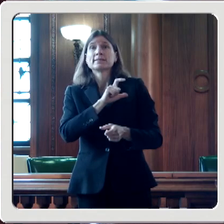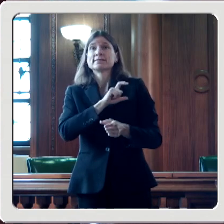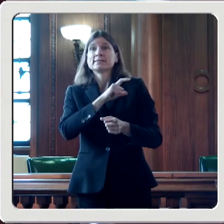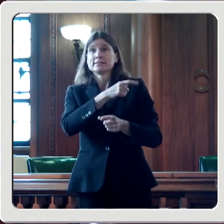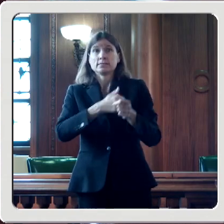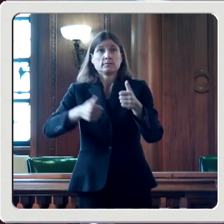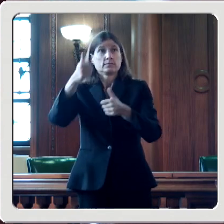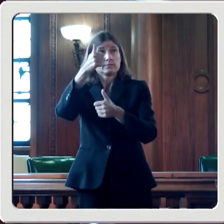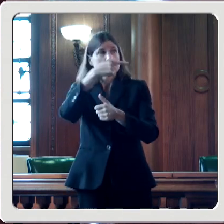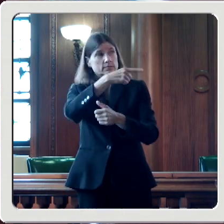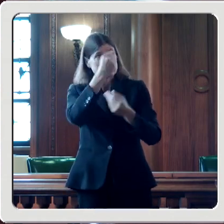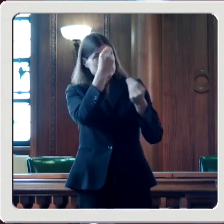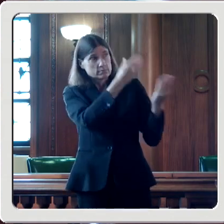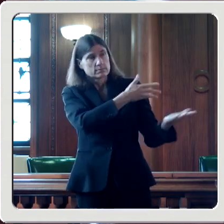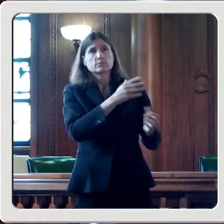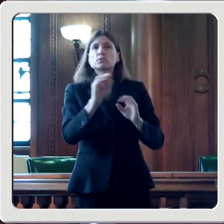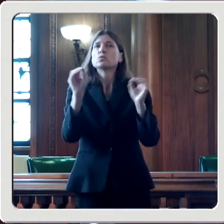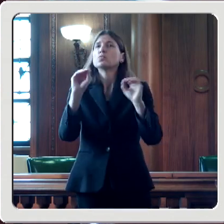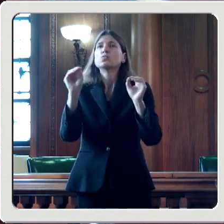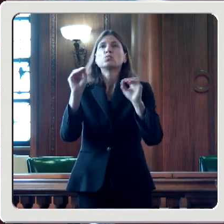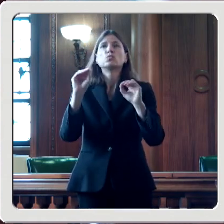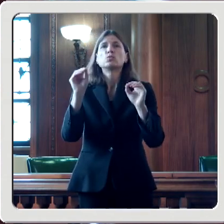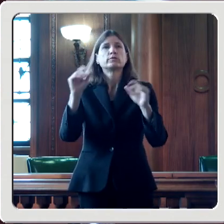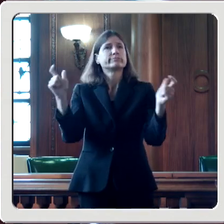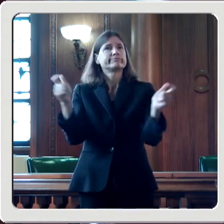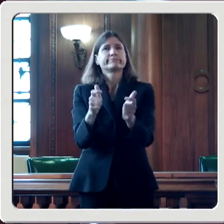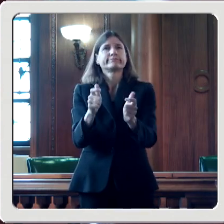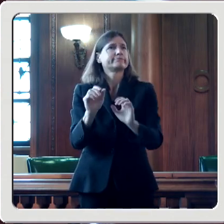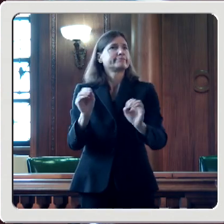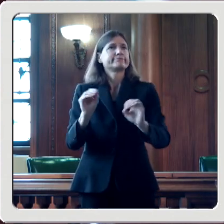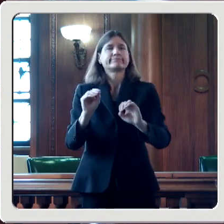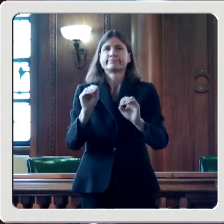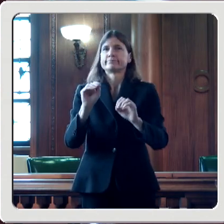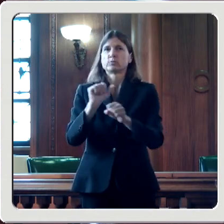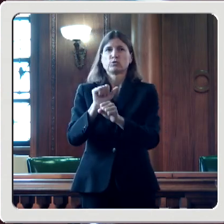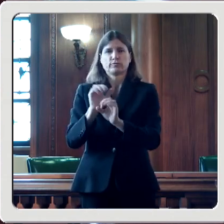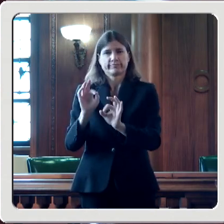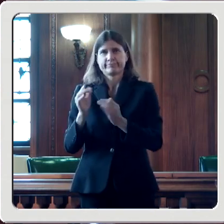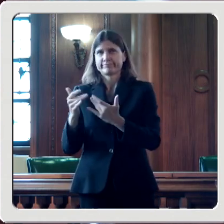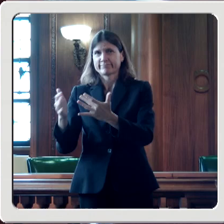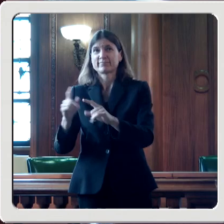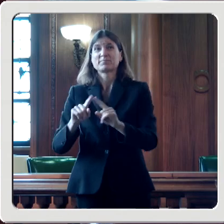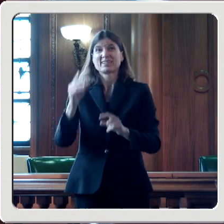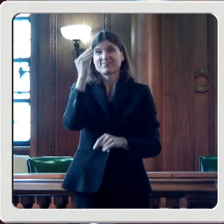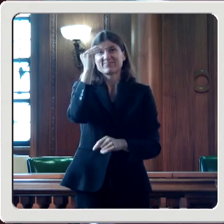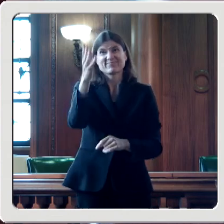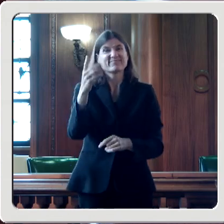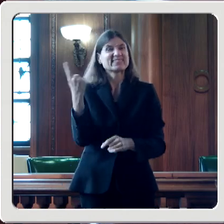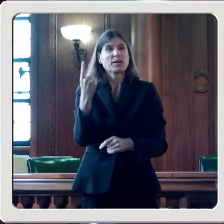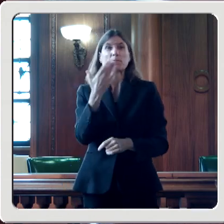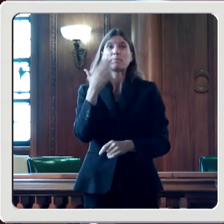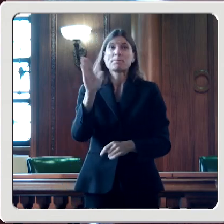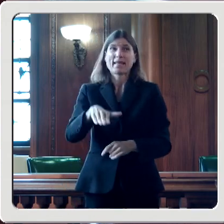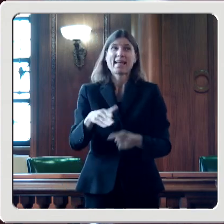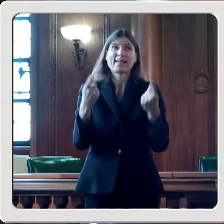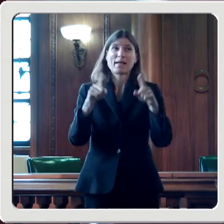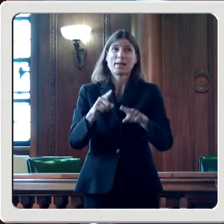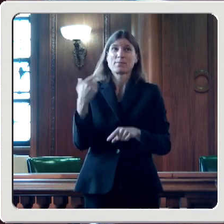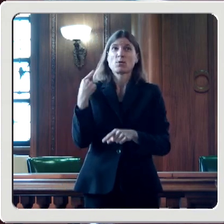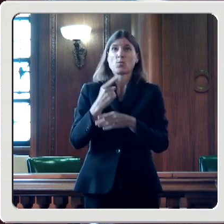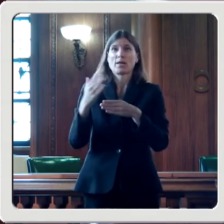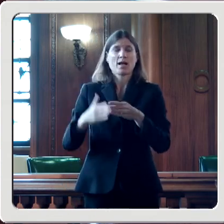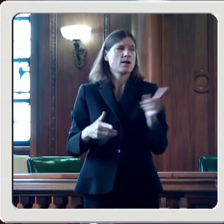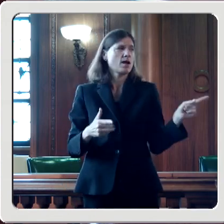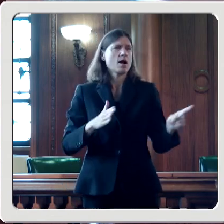We had a terrible incident that occurred, very disrespectful and disheartening and